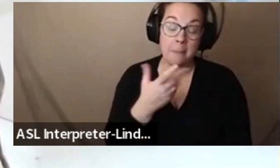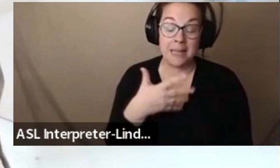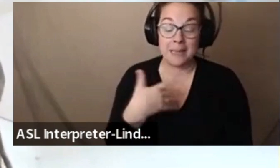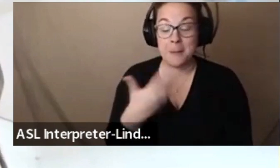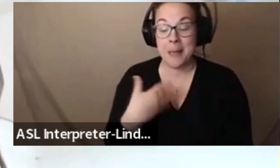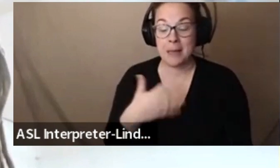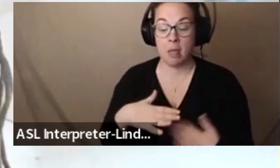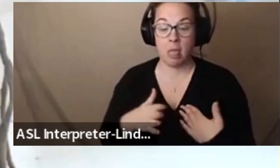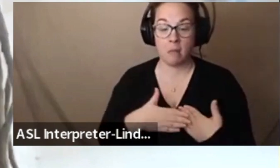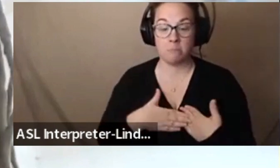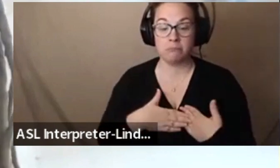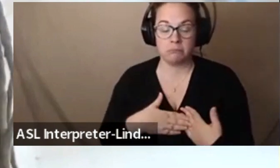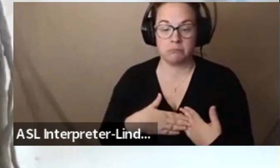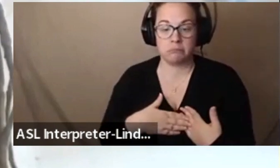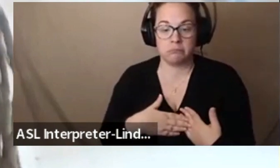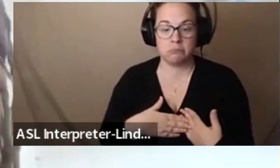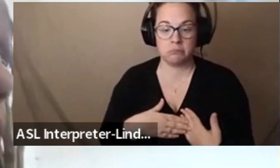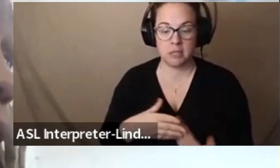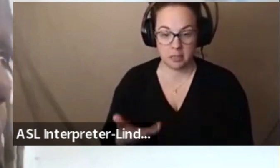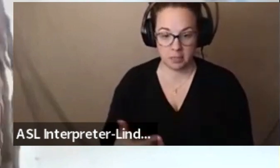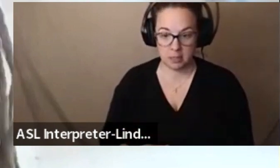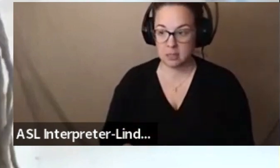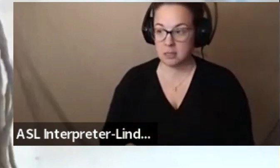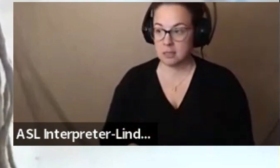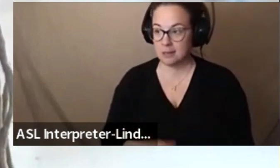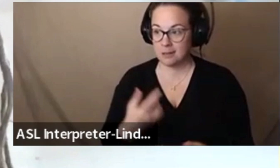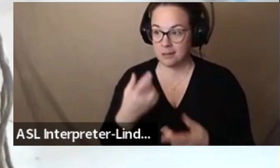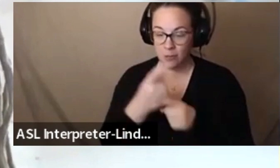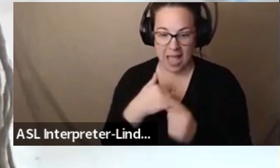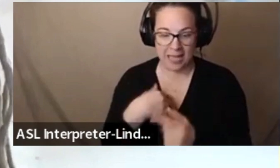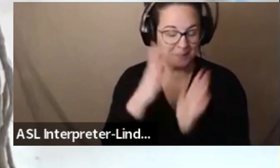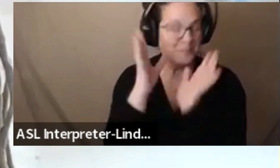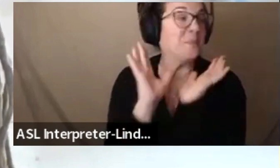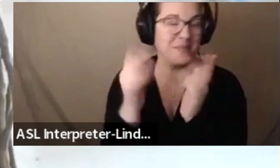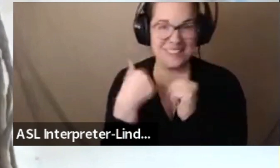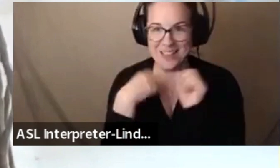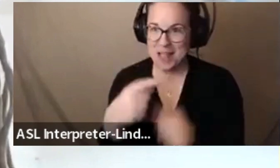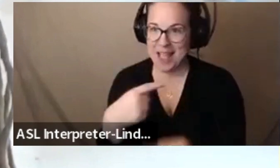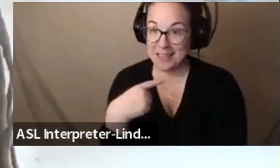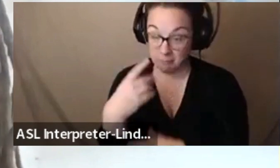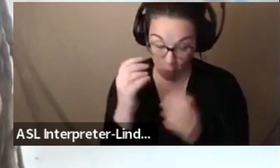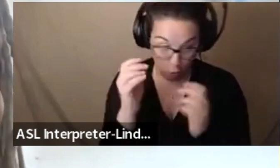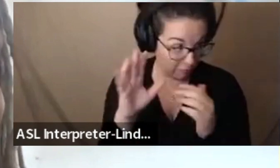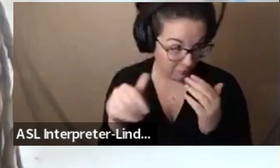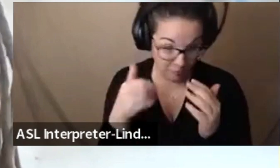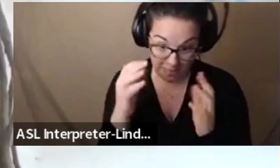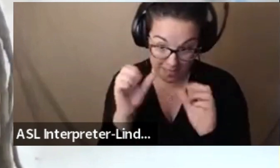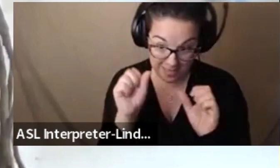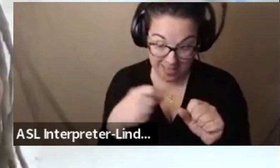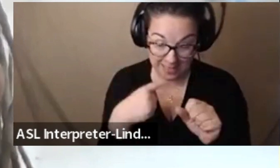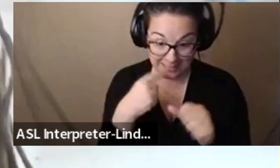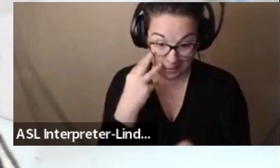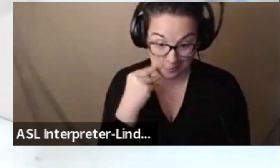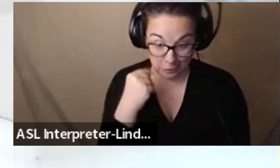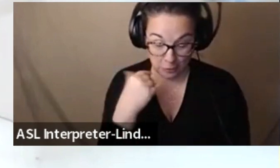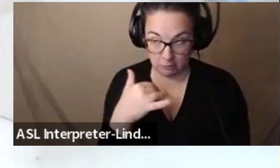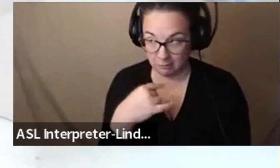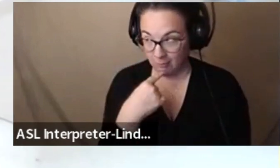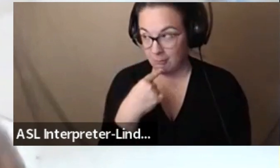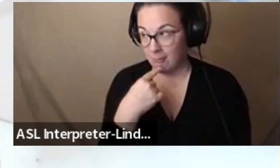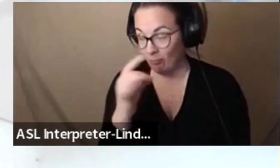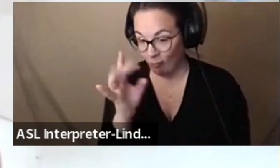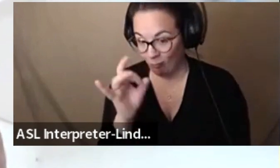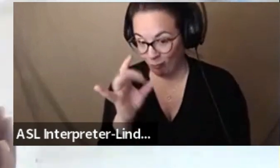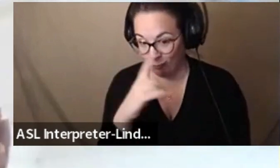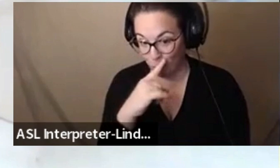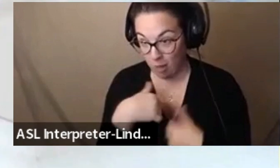bi-curious and a bit heartless about it. It happens. Again, I've got bitter experience of all these things. So,